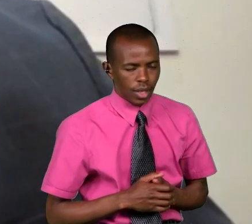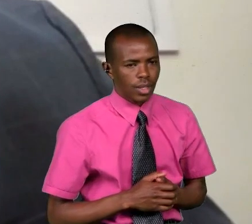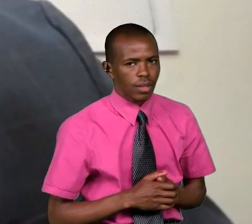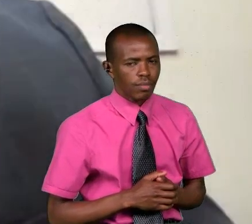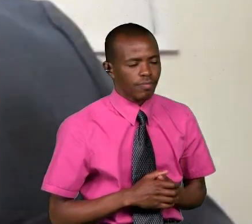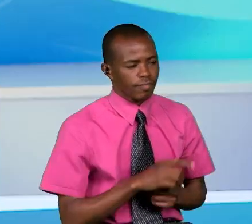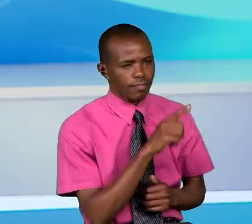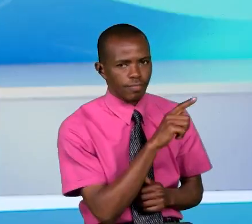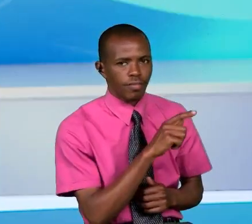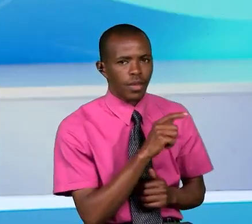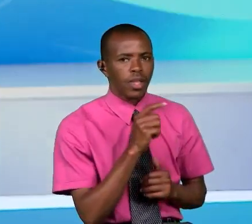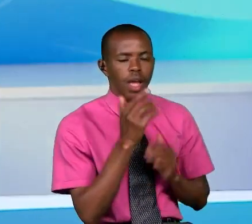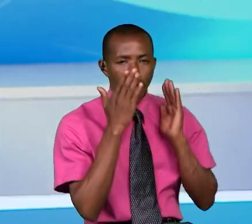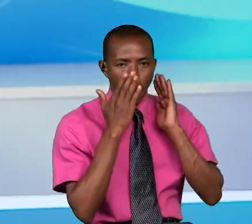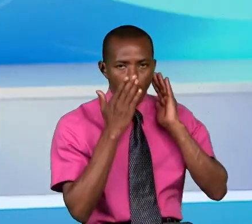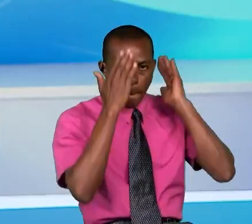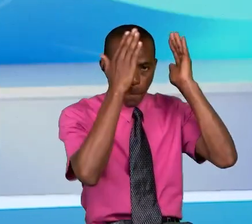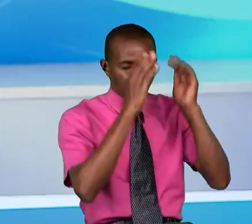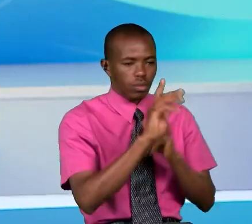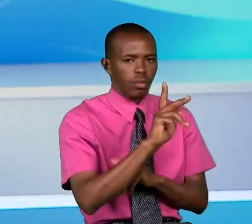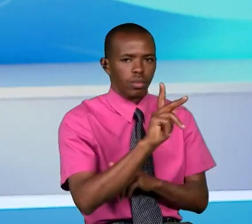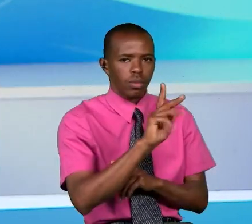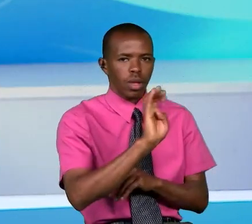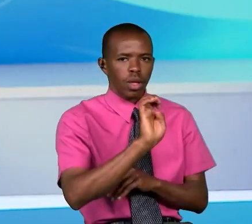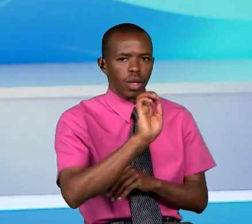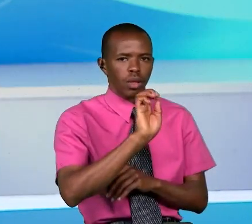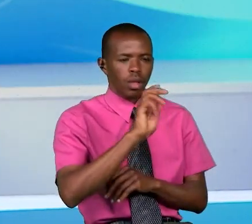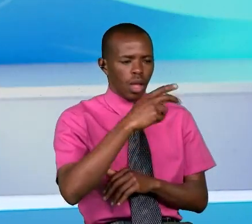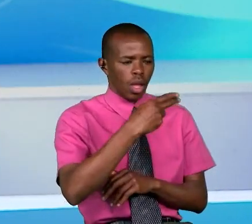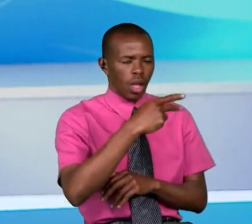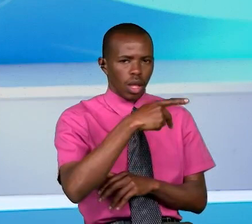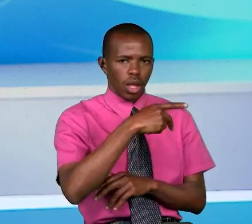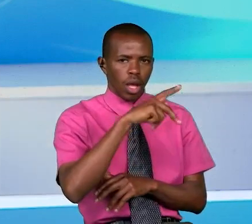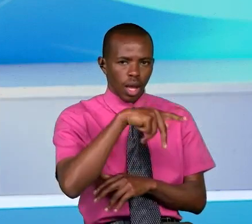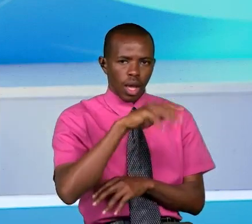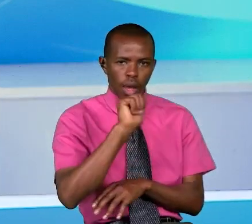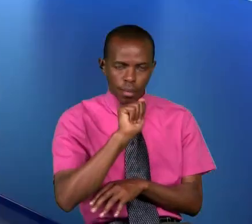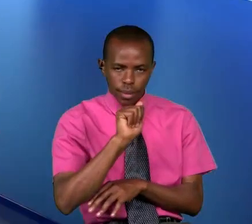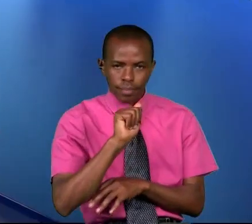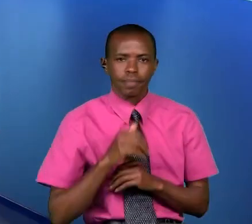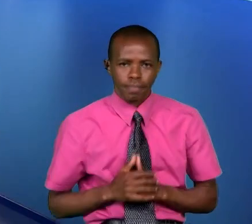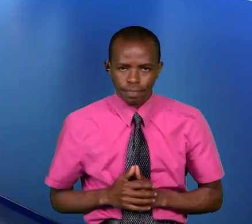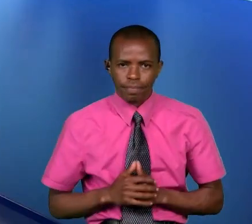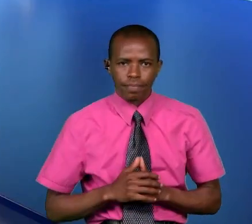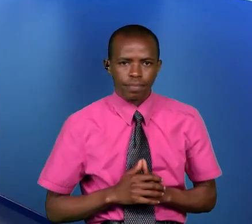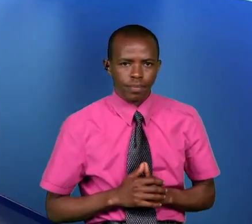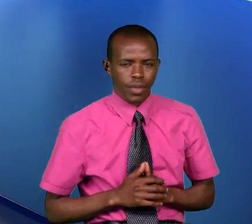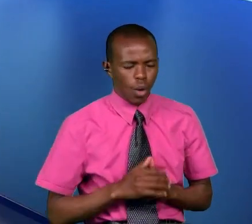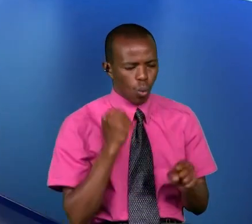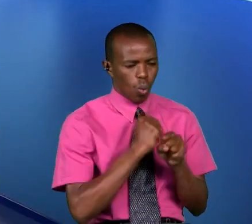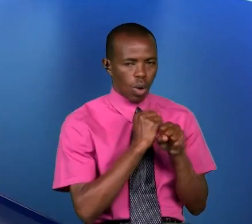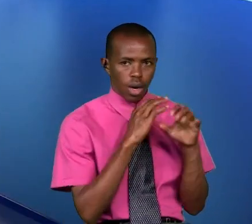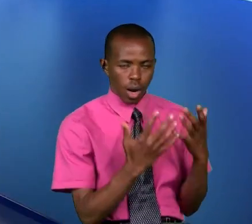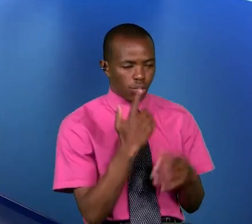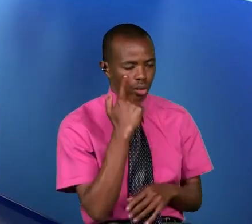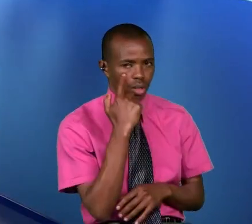Dr. Kefa Omai of the Redeemed Gospel Church, and we'll be having him throughout this show. Gabriel, let me come back to you. How will it work,